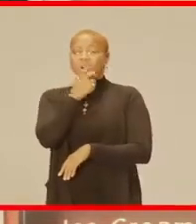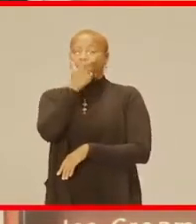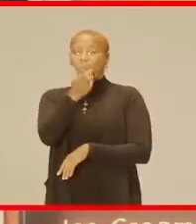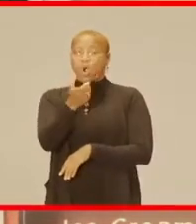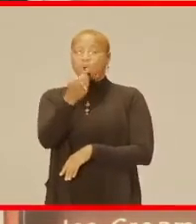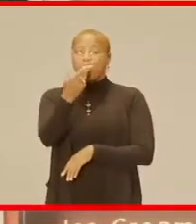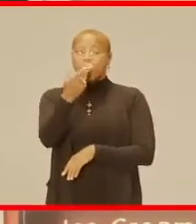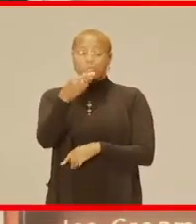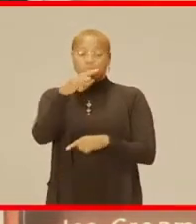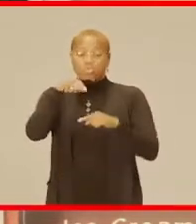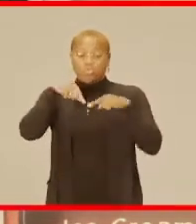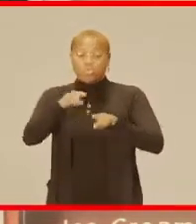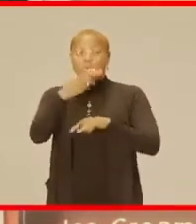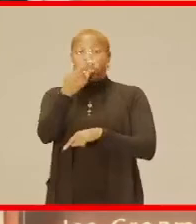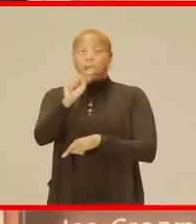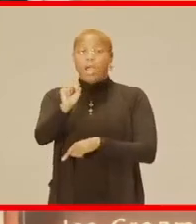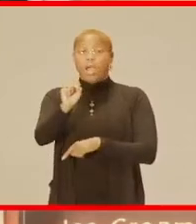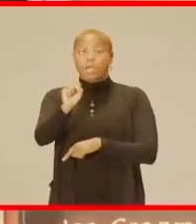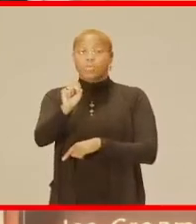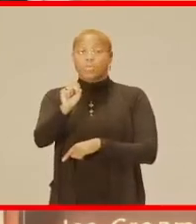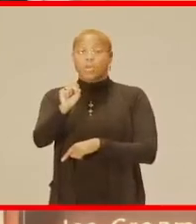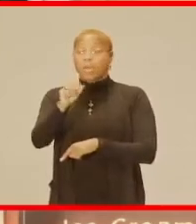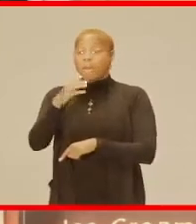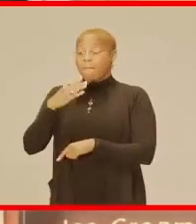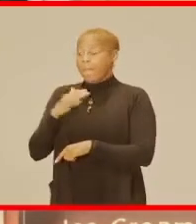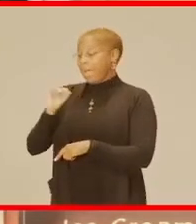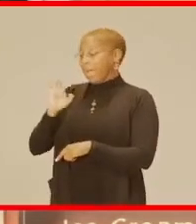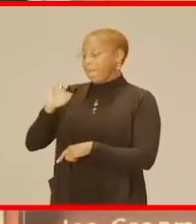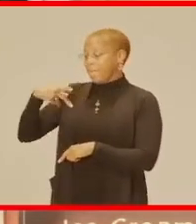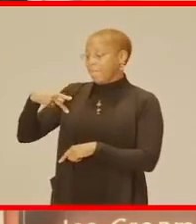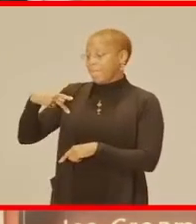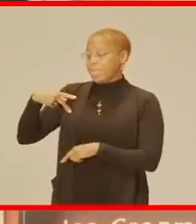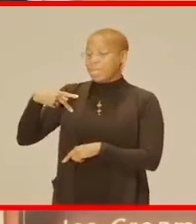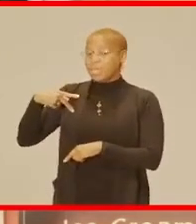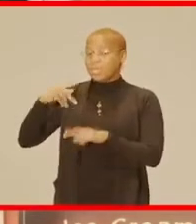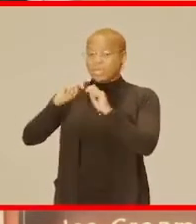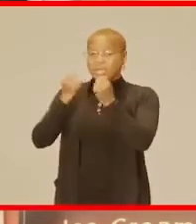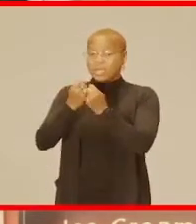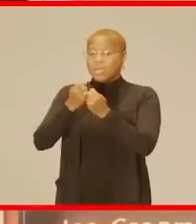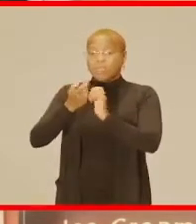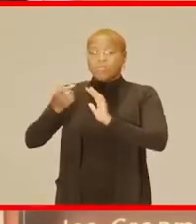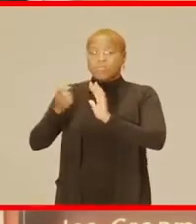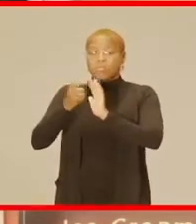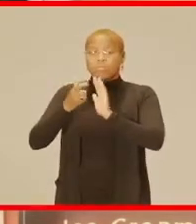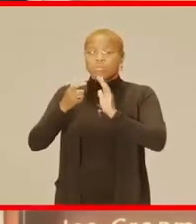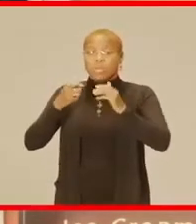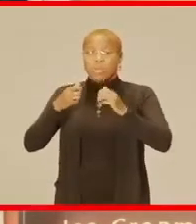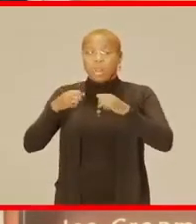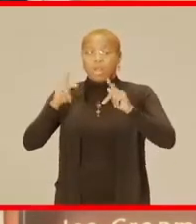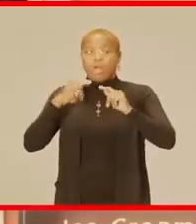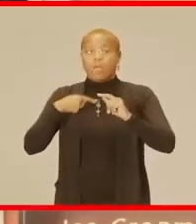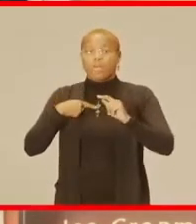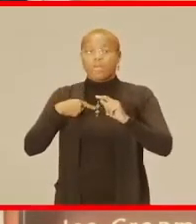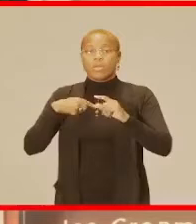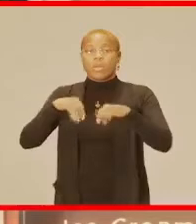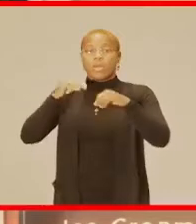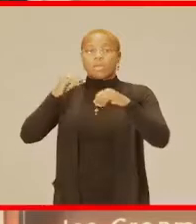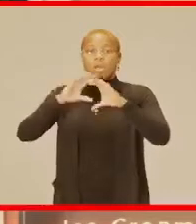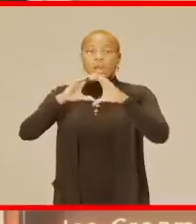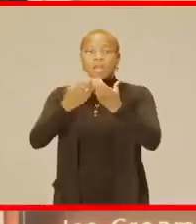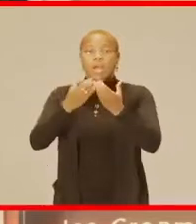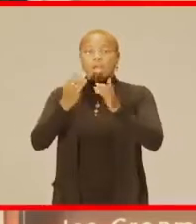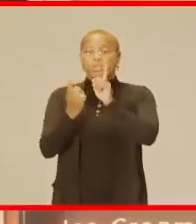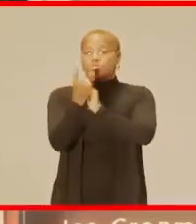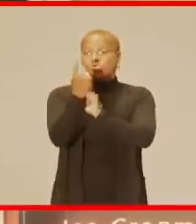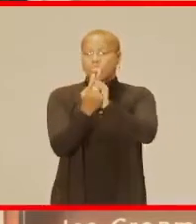autism, my IEP team did not allow me to take health class in person because they determined I